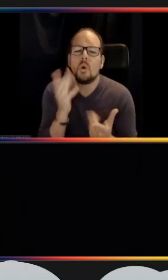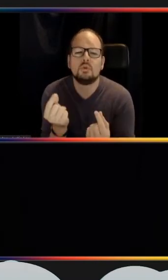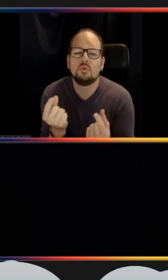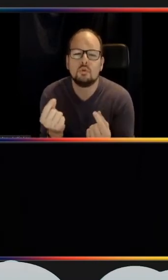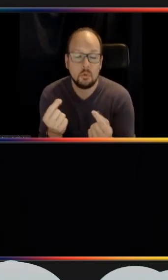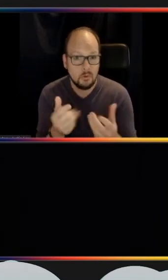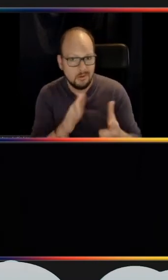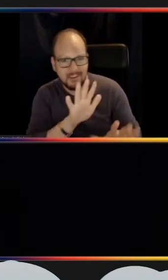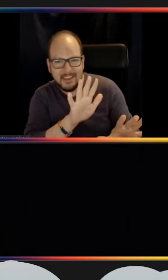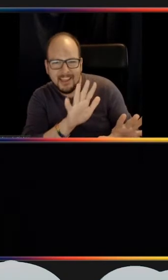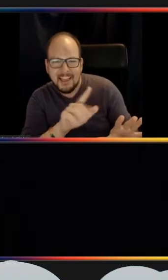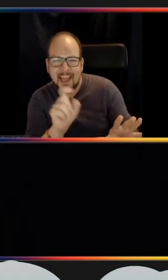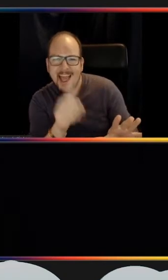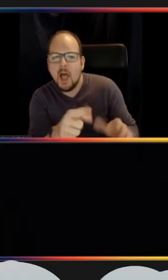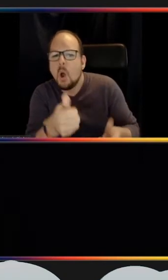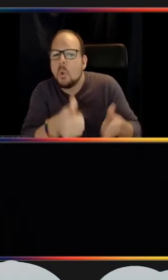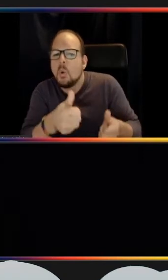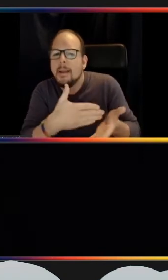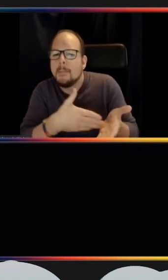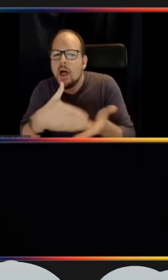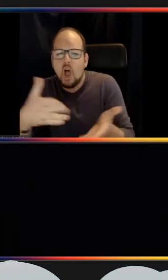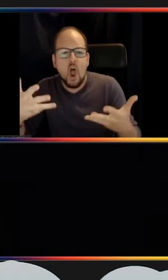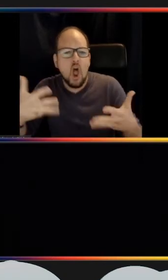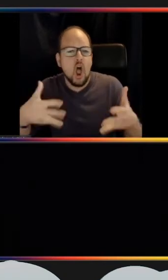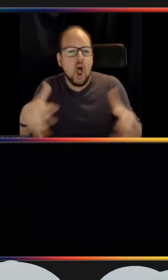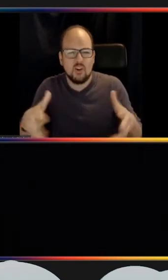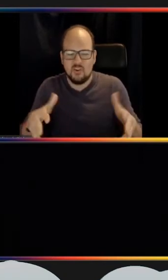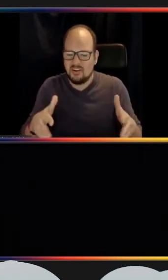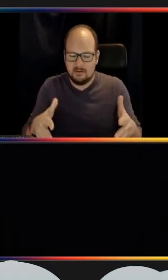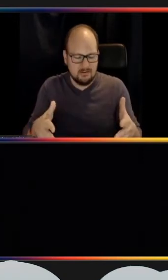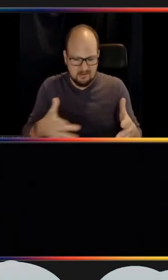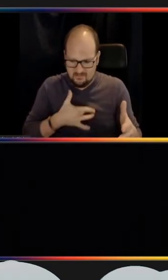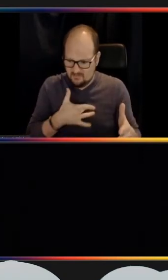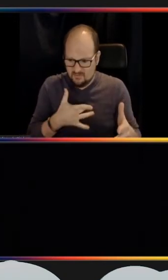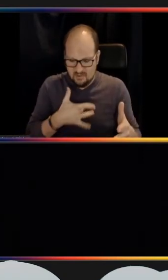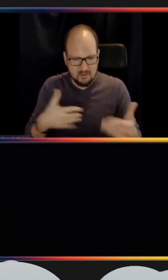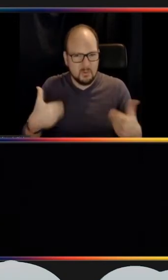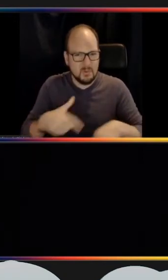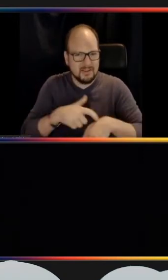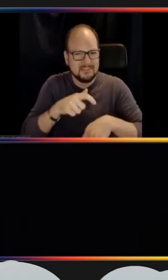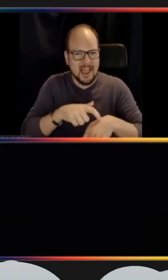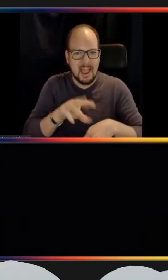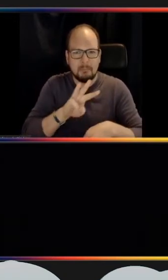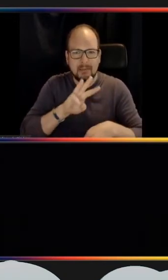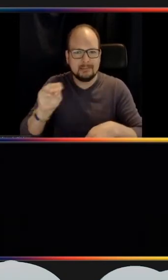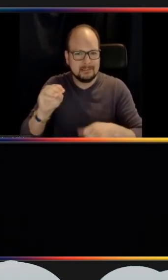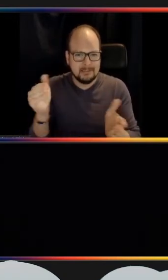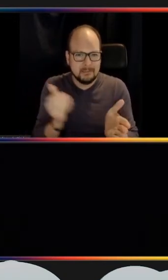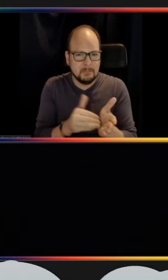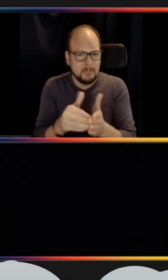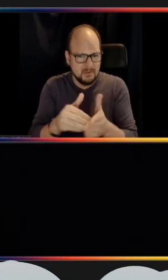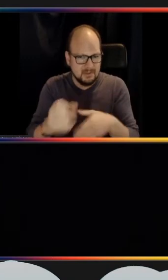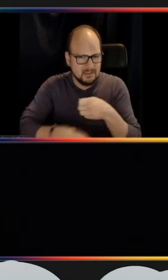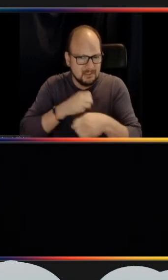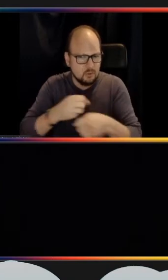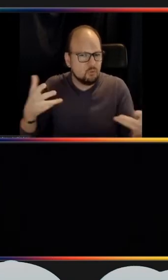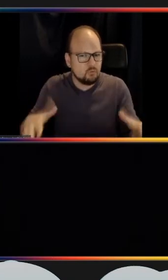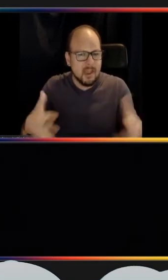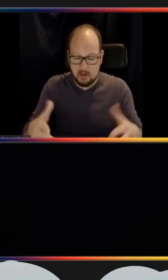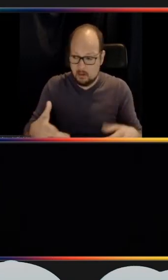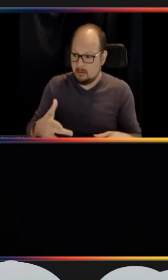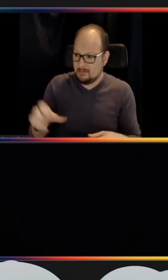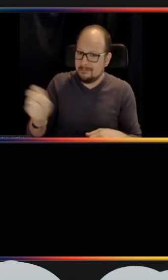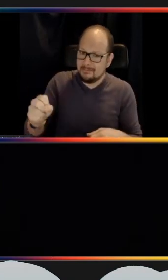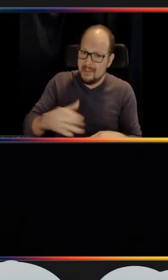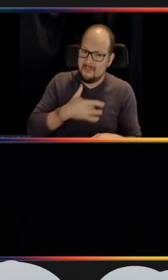which section of quarantine? Because I feel like we've lived 60 million lives. Oh my God, yes. It's been a couple months and it feels like 2020 is going